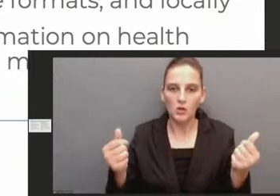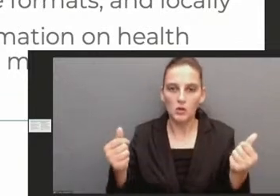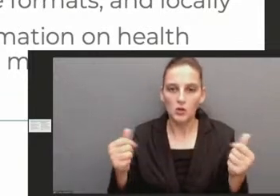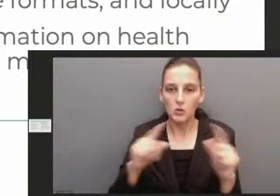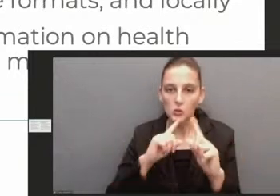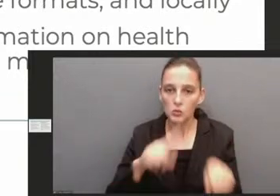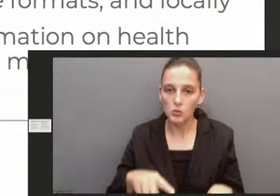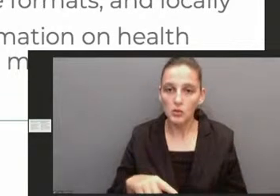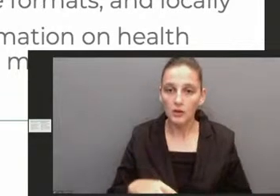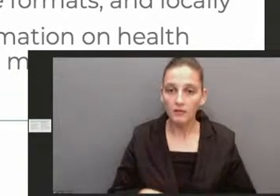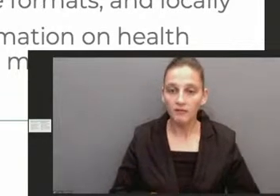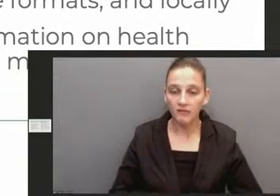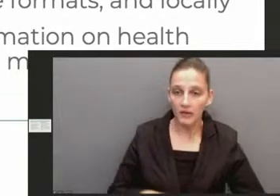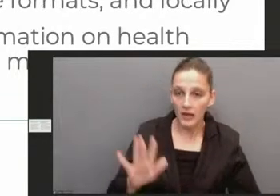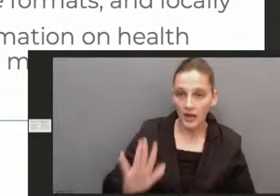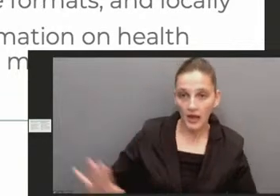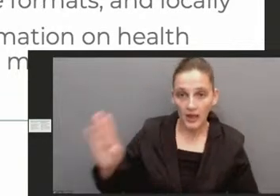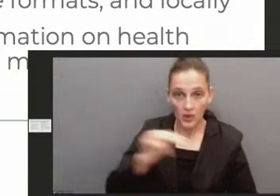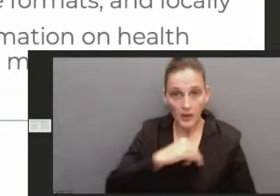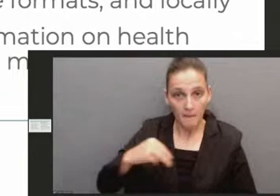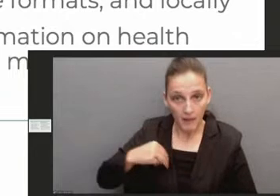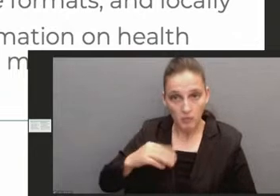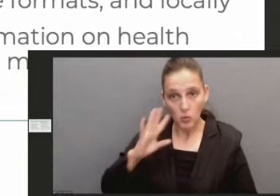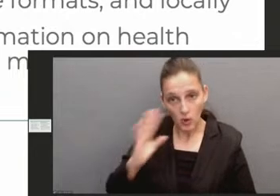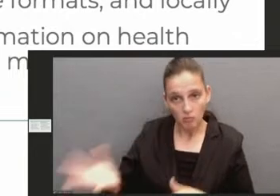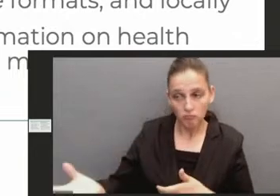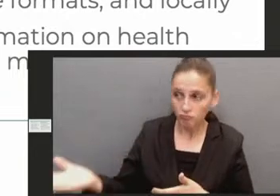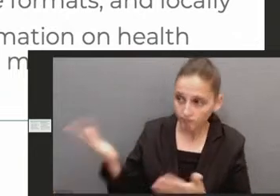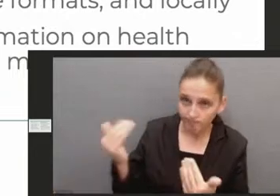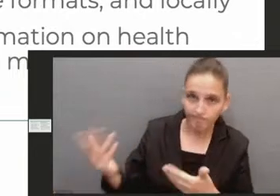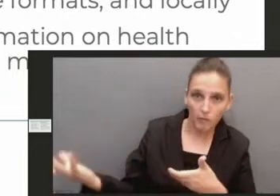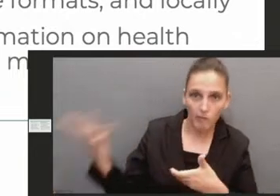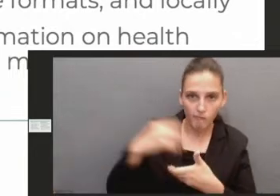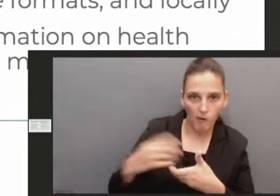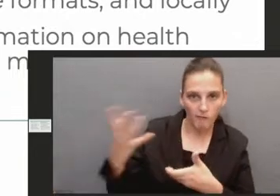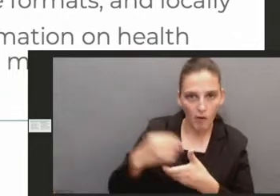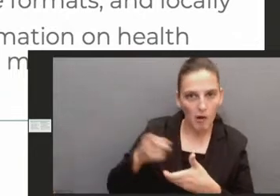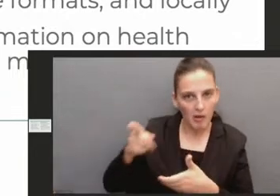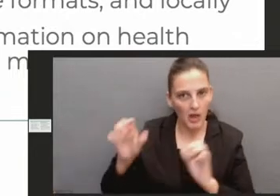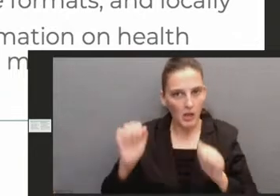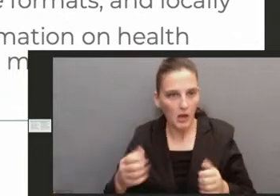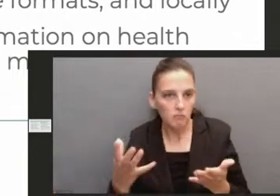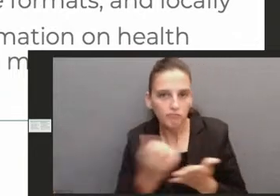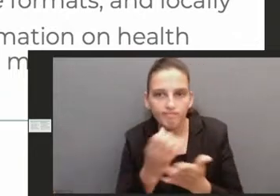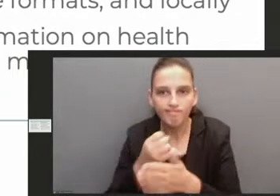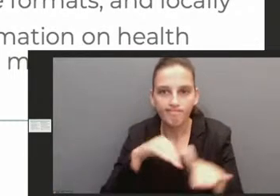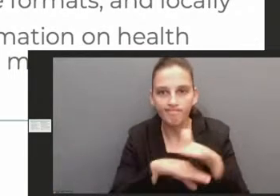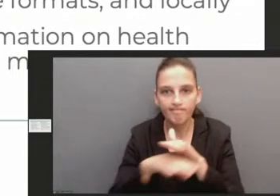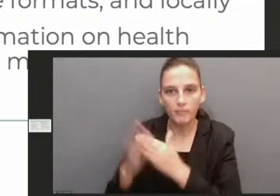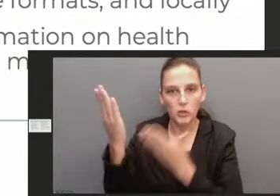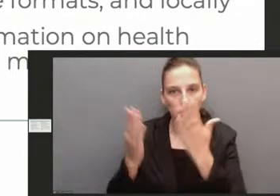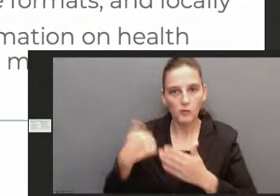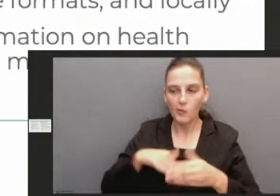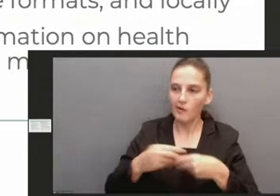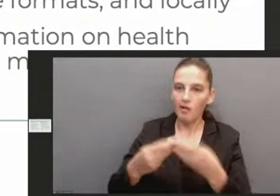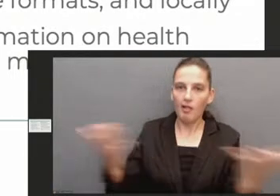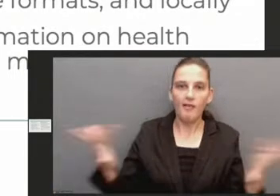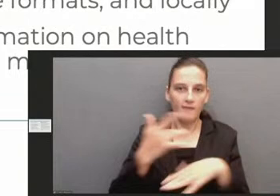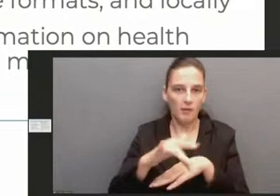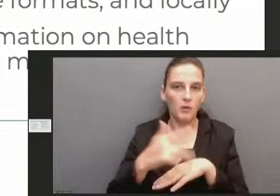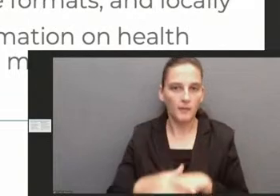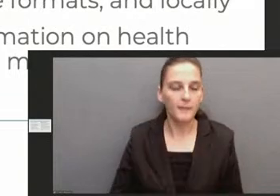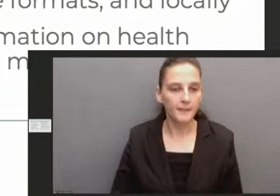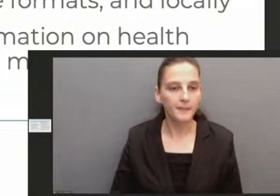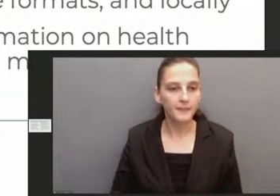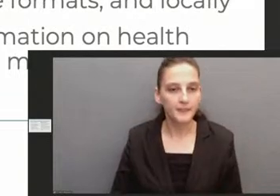engaging their members of their population to access the services and resources we make available. So